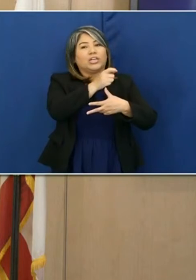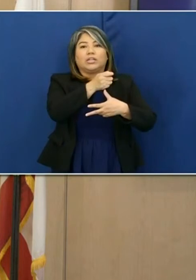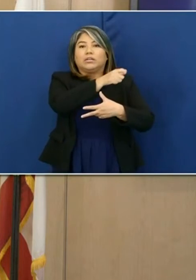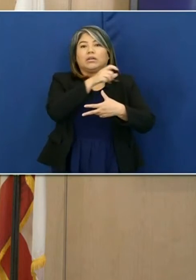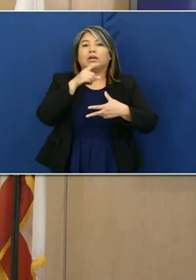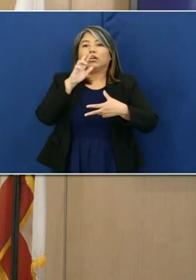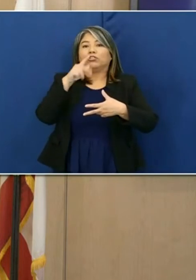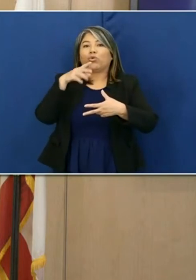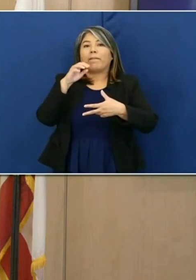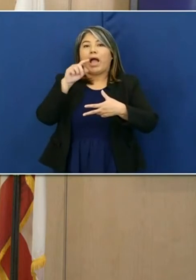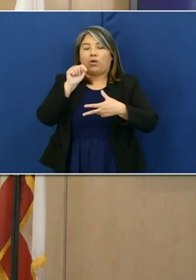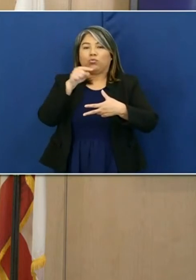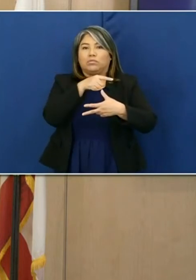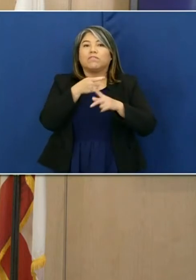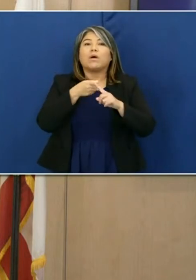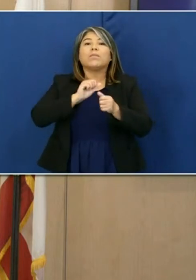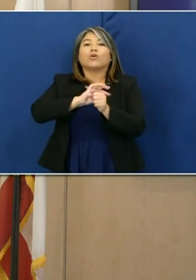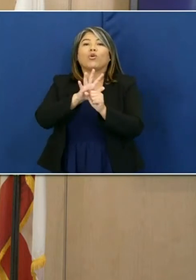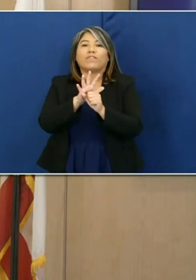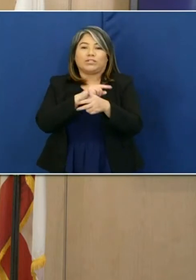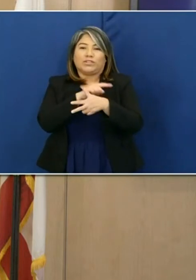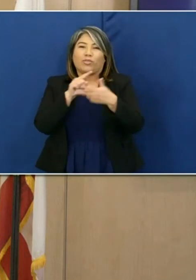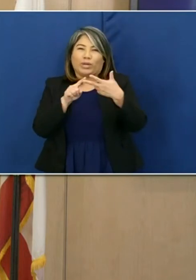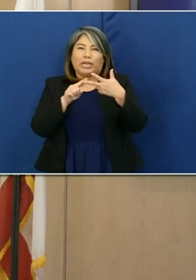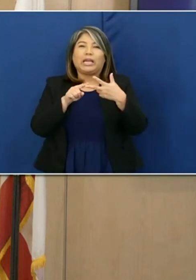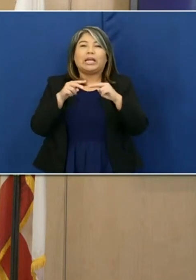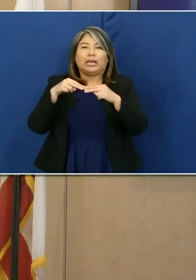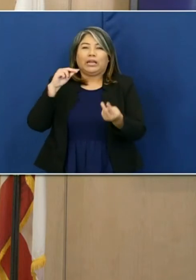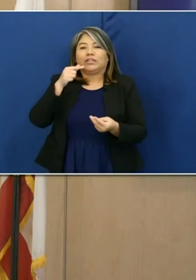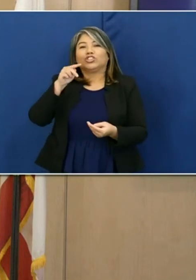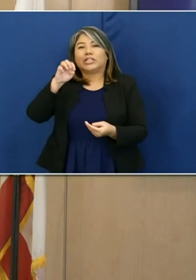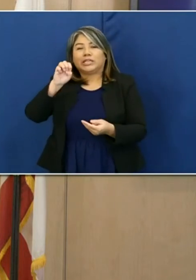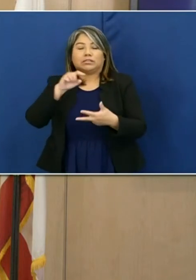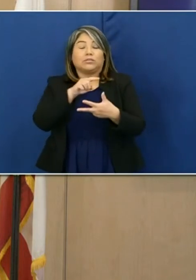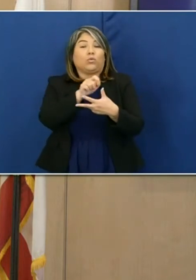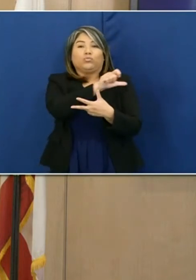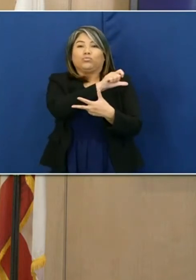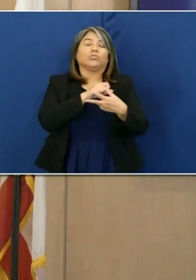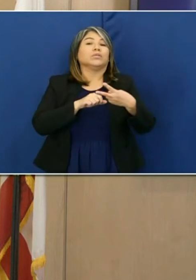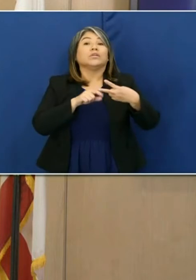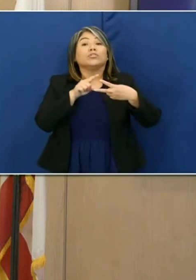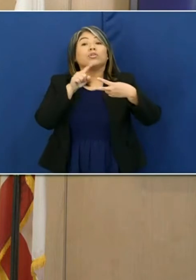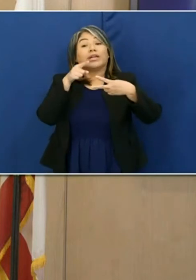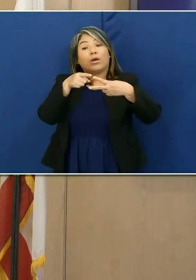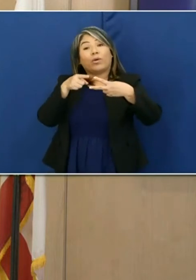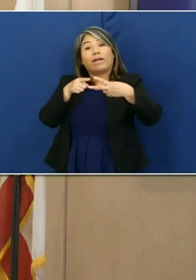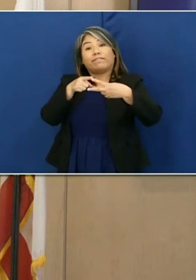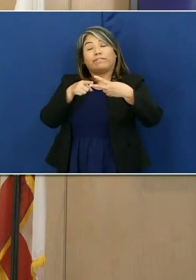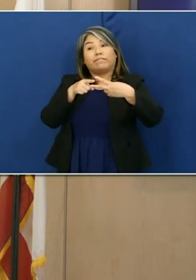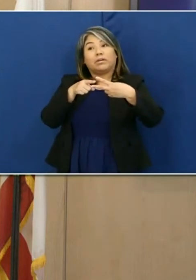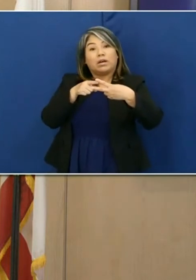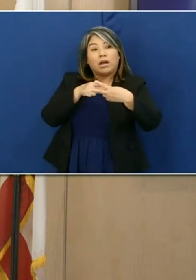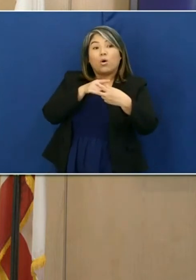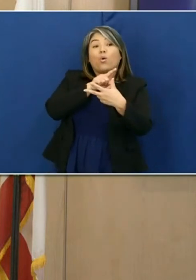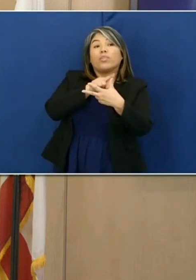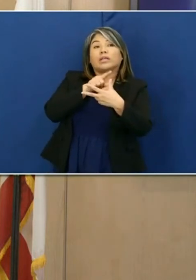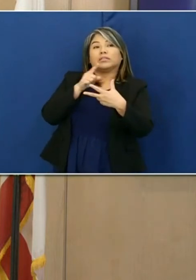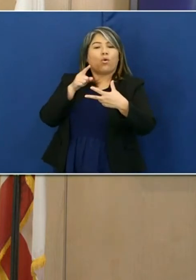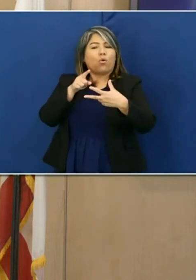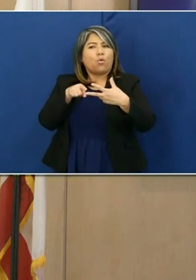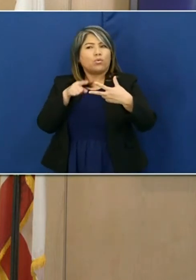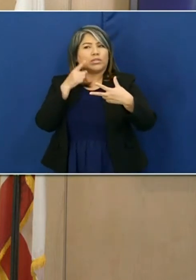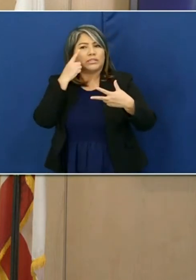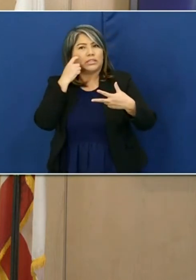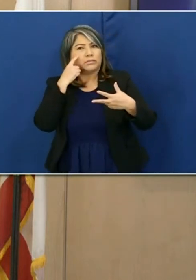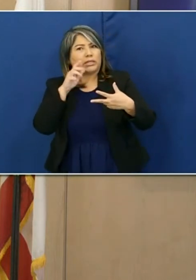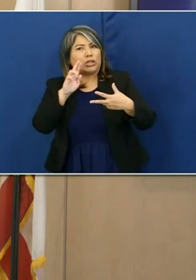coronavirus, which drops out of this. So then once we have that, that is a suspected UK lineage, and we can then follow up with sequencing and